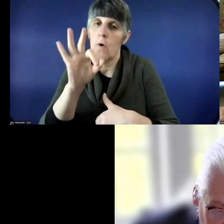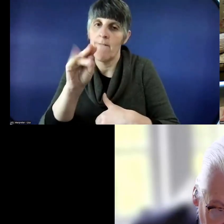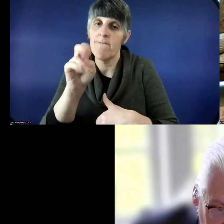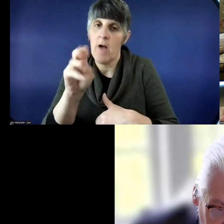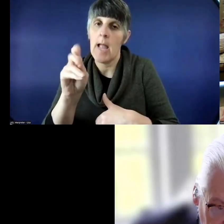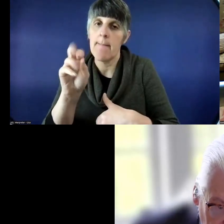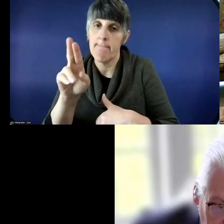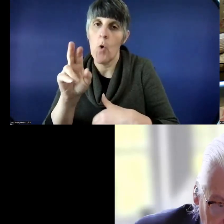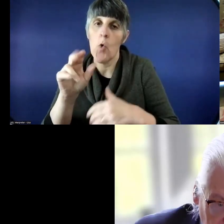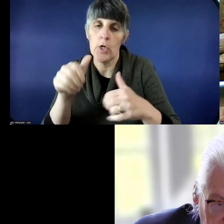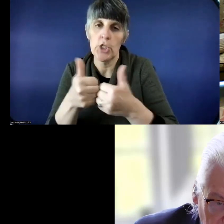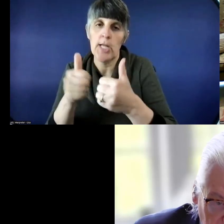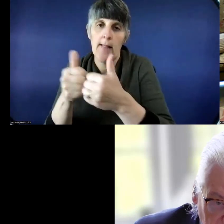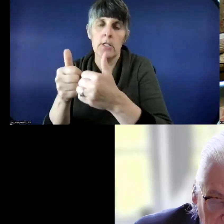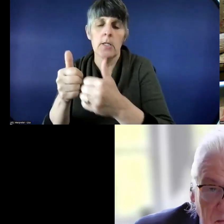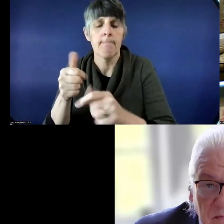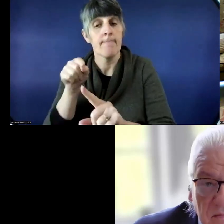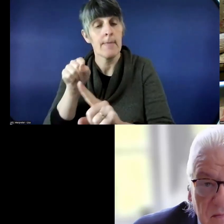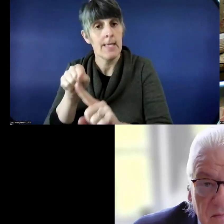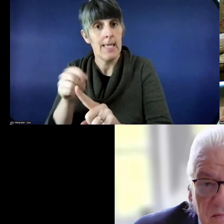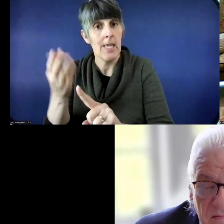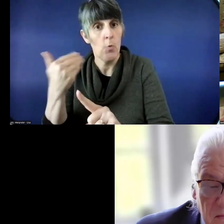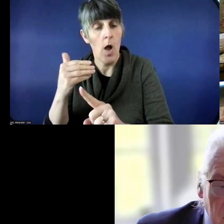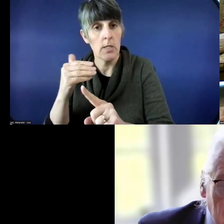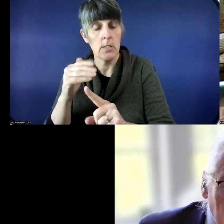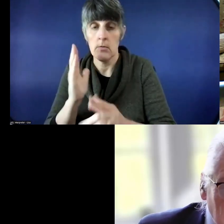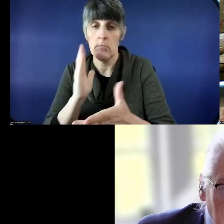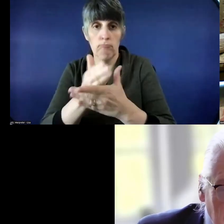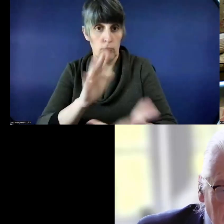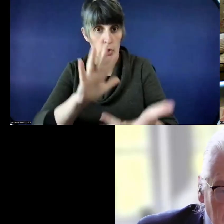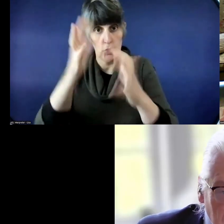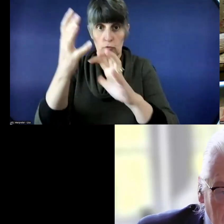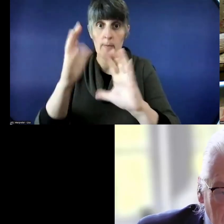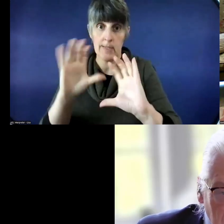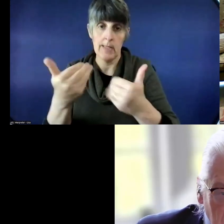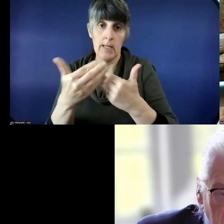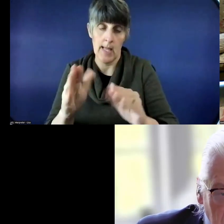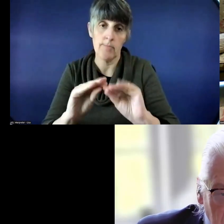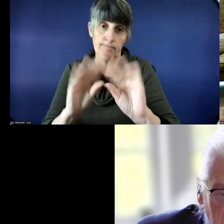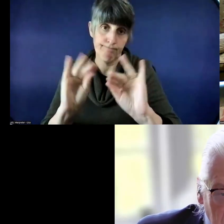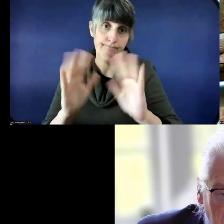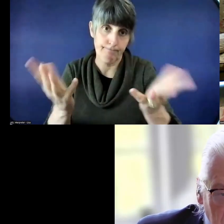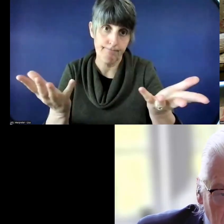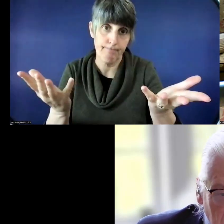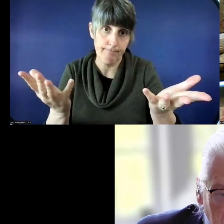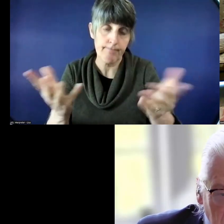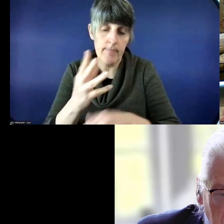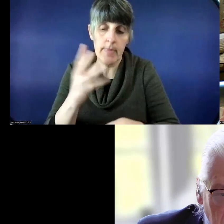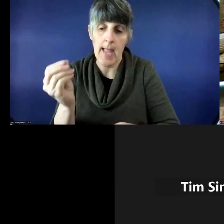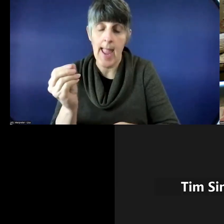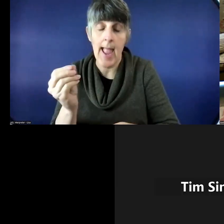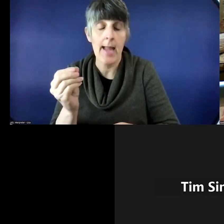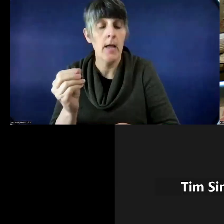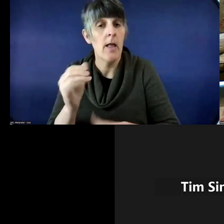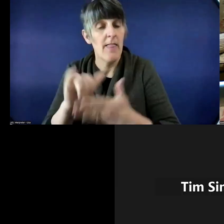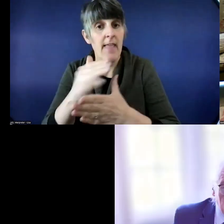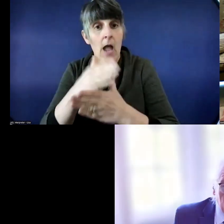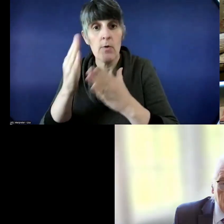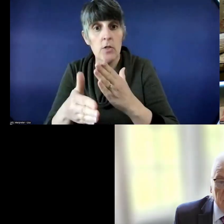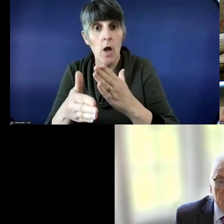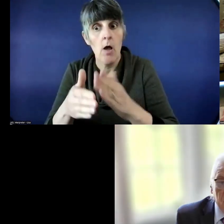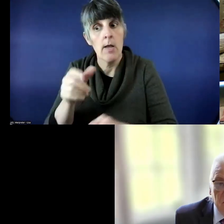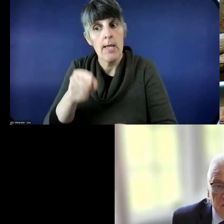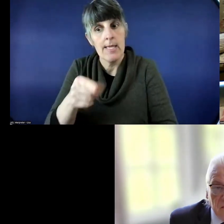challenges. So he was disrupting his classroom. There is no doubt about it. And the net result was that he